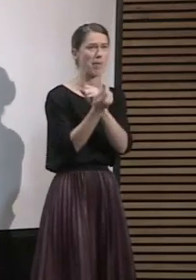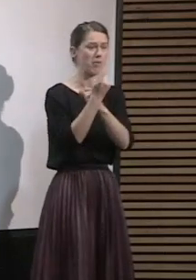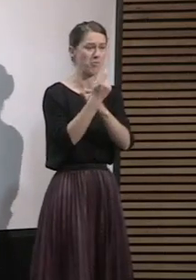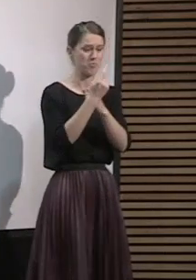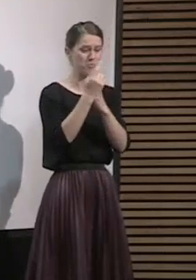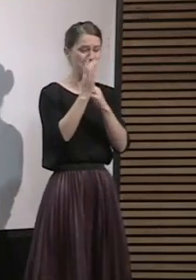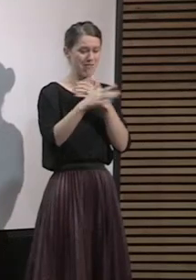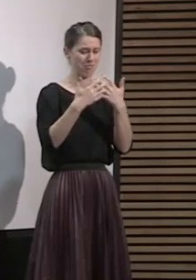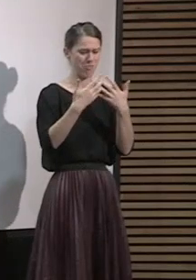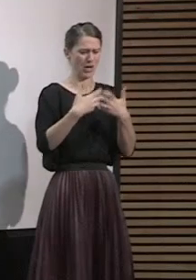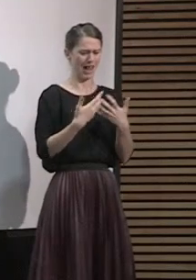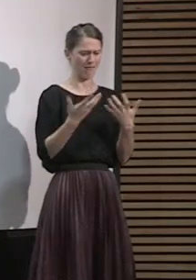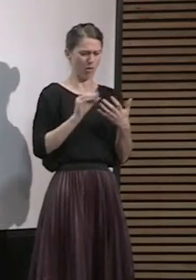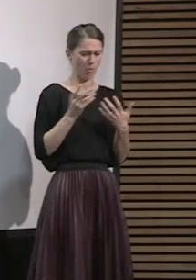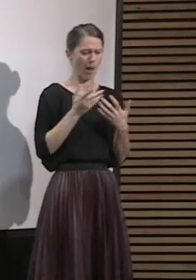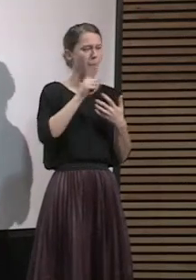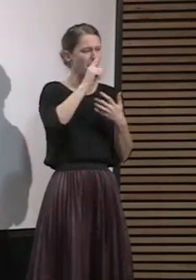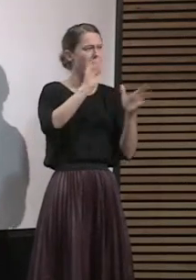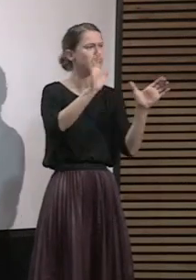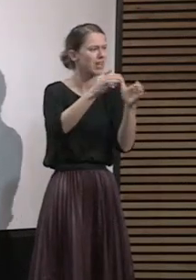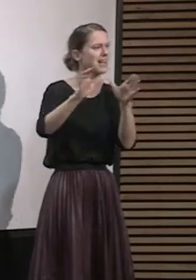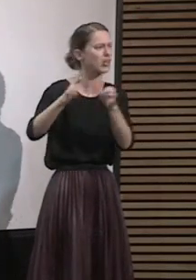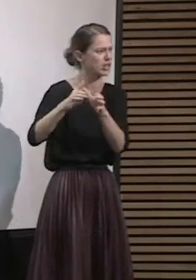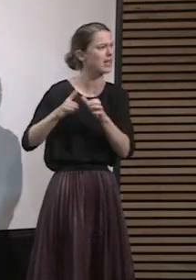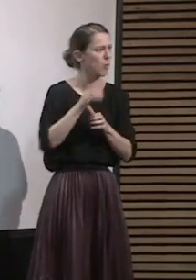New Zealand, we've had those circumstances too.